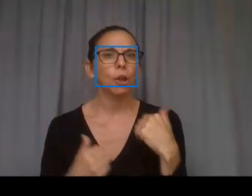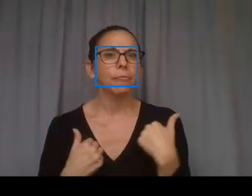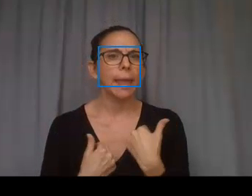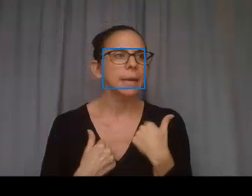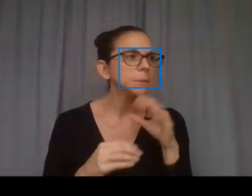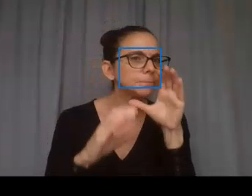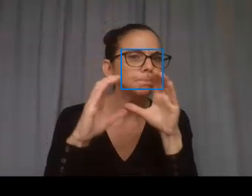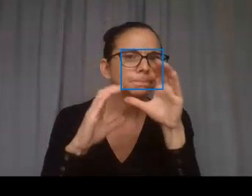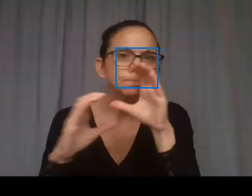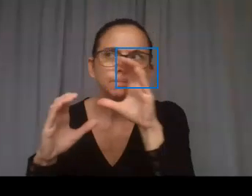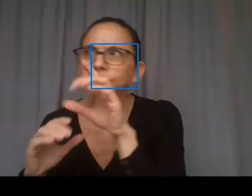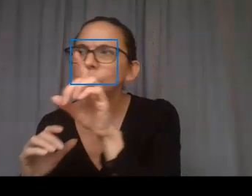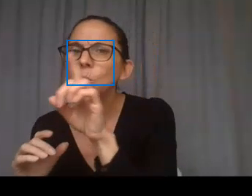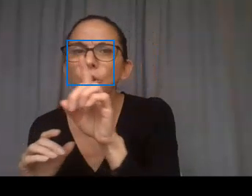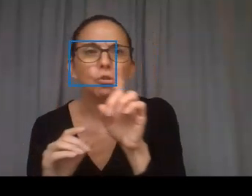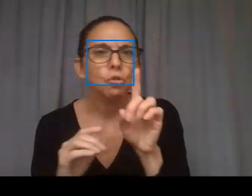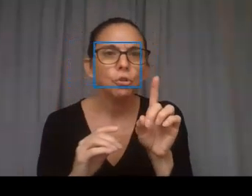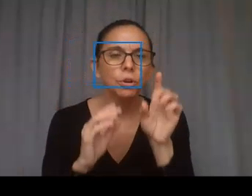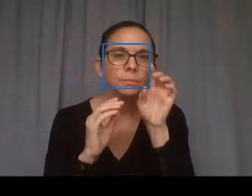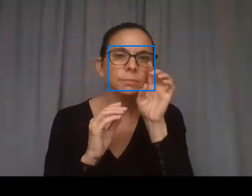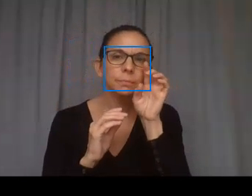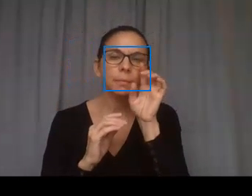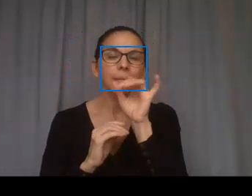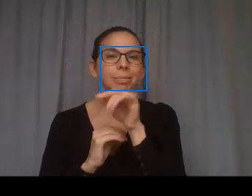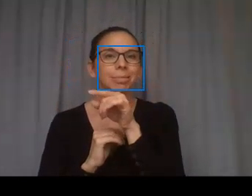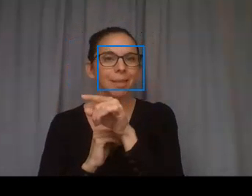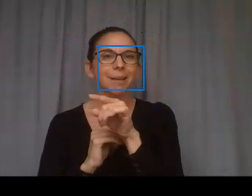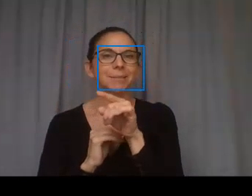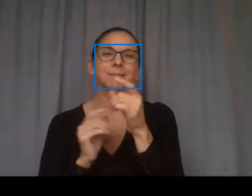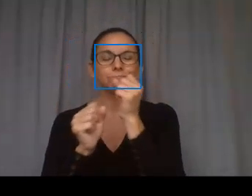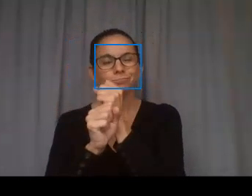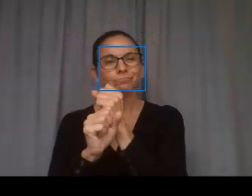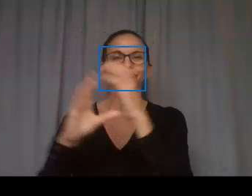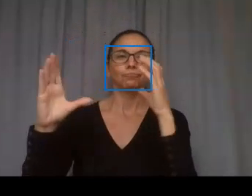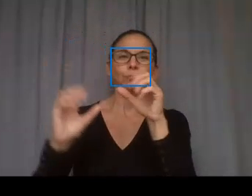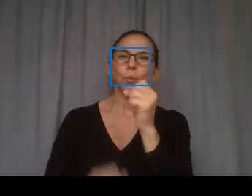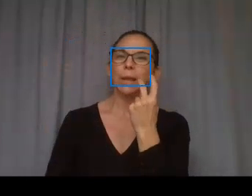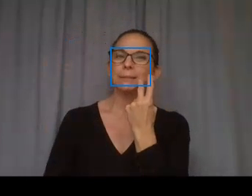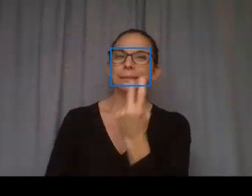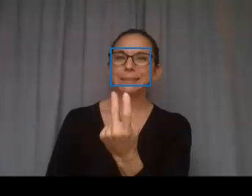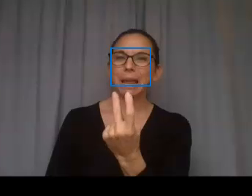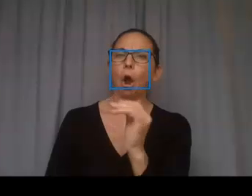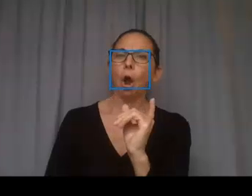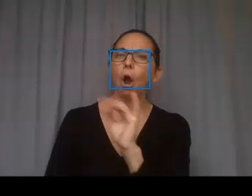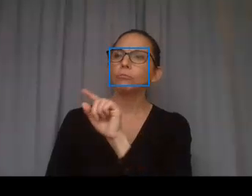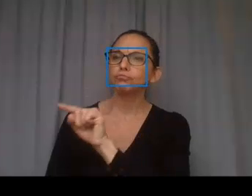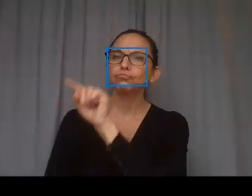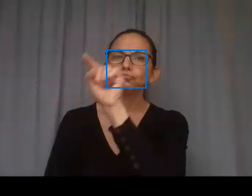for hunting, things of that nature. And this is basically a visual you could see on a test or on the SOL